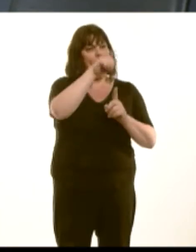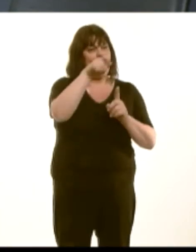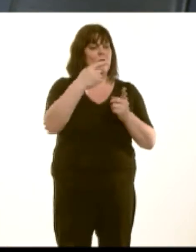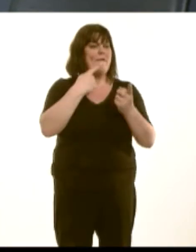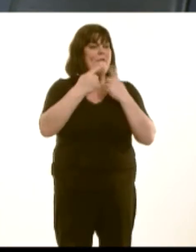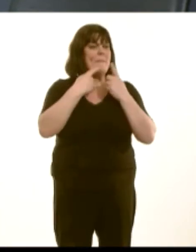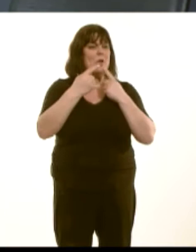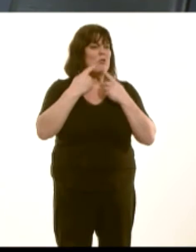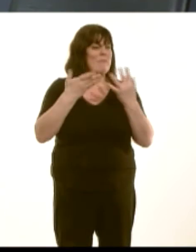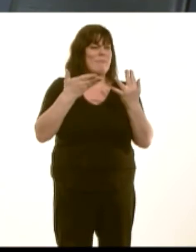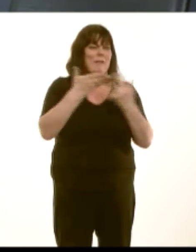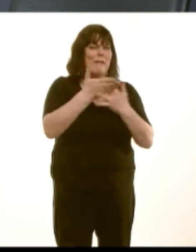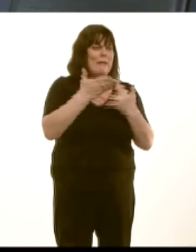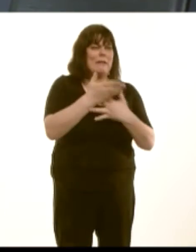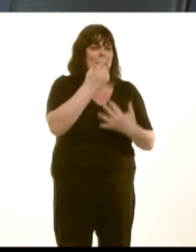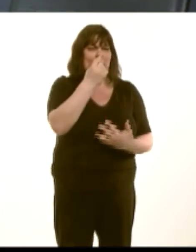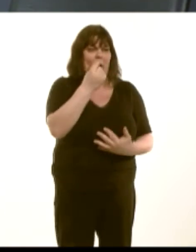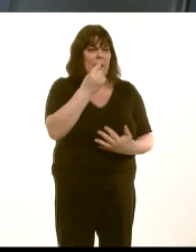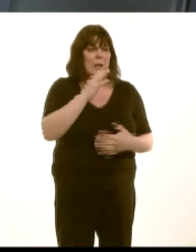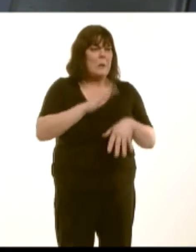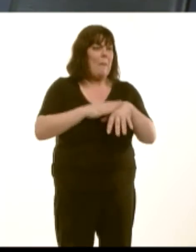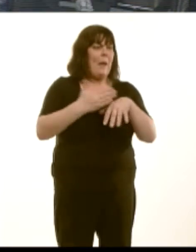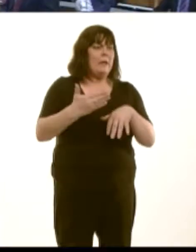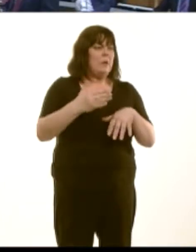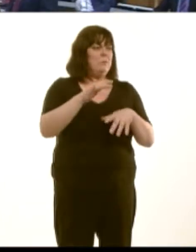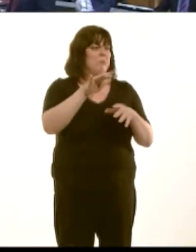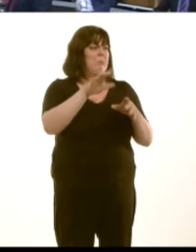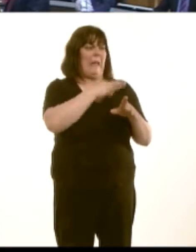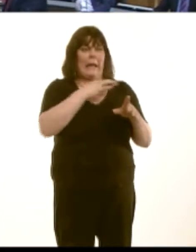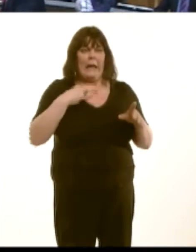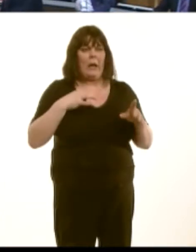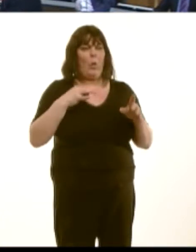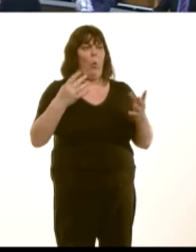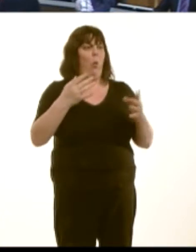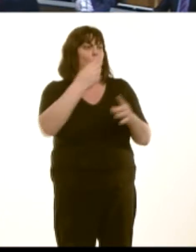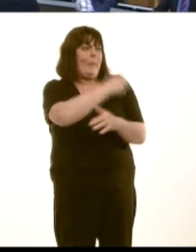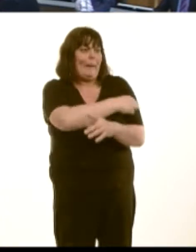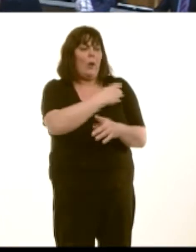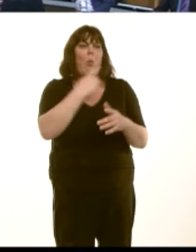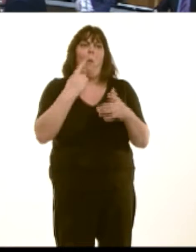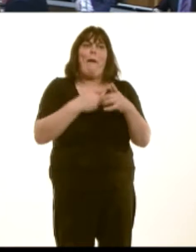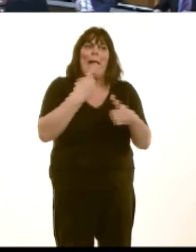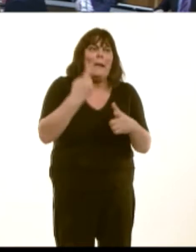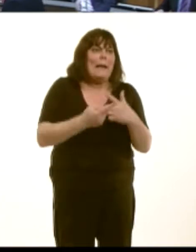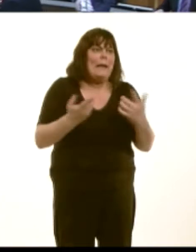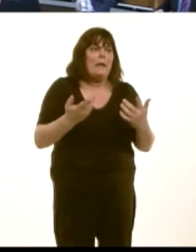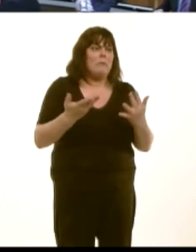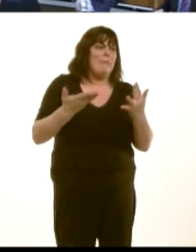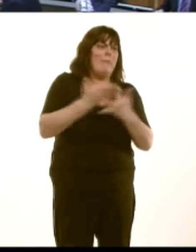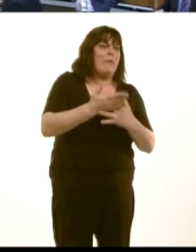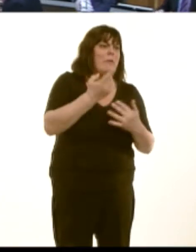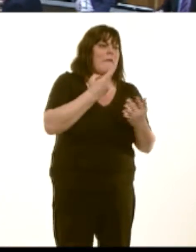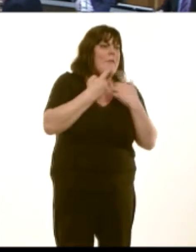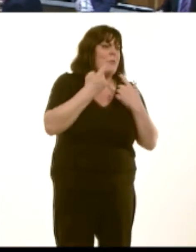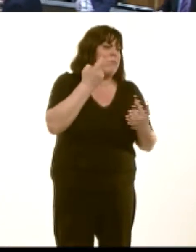the NHS where that patient is in attendance, including in A&E? Well, nobody could argue with that.